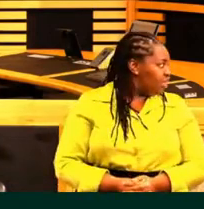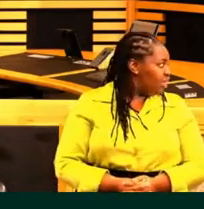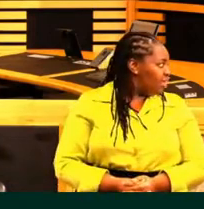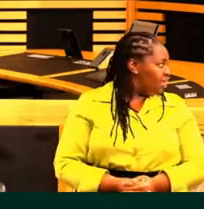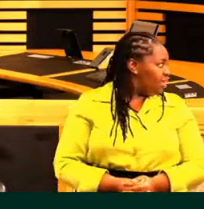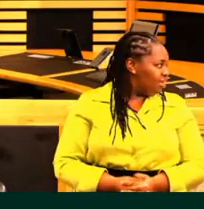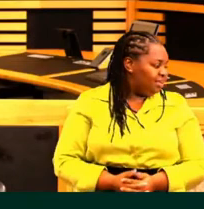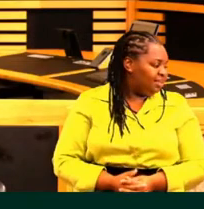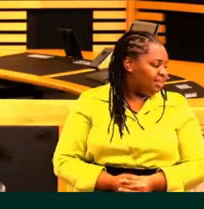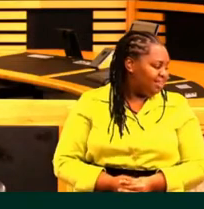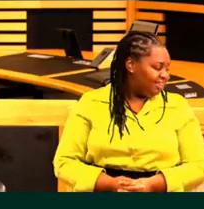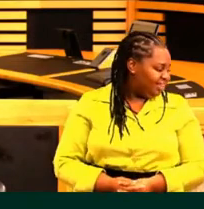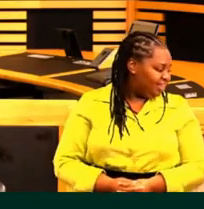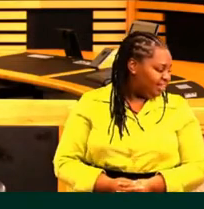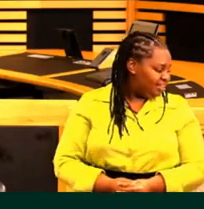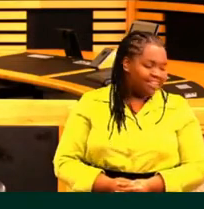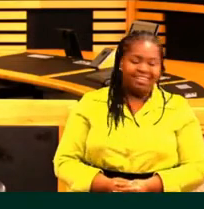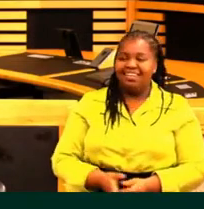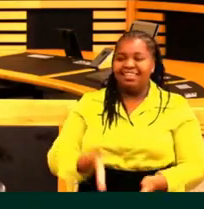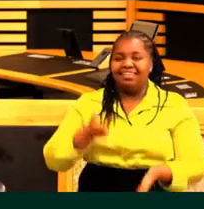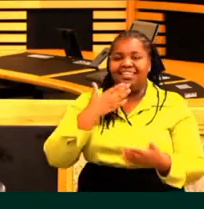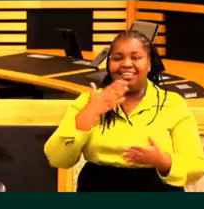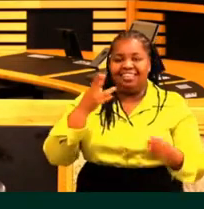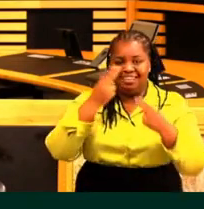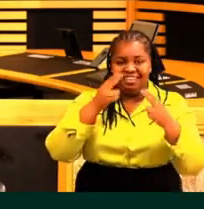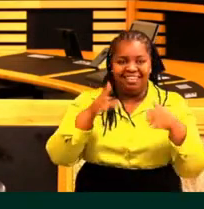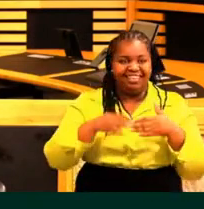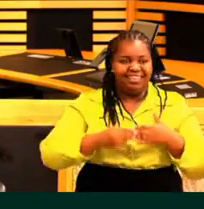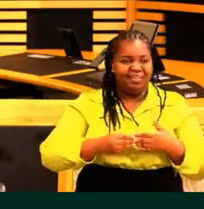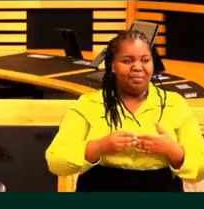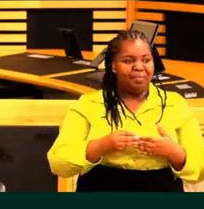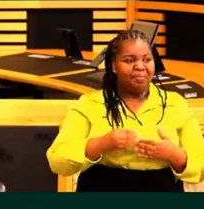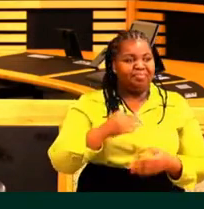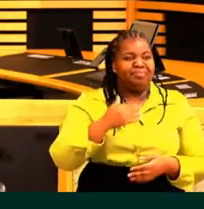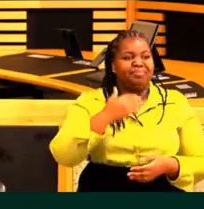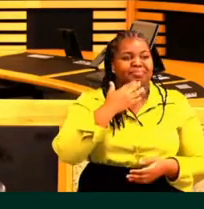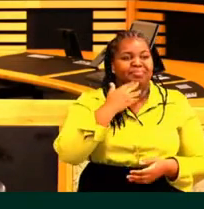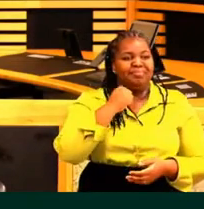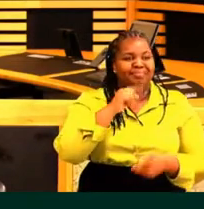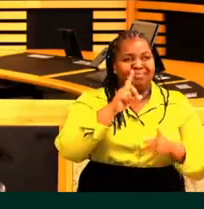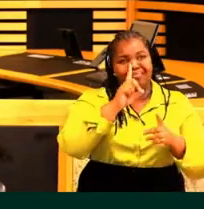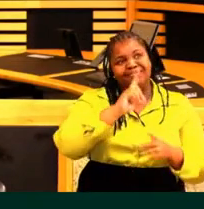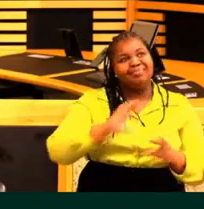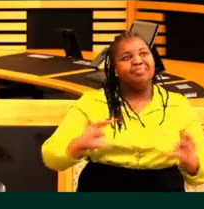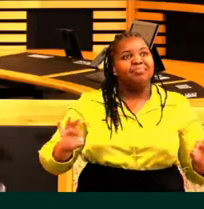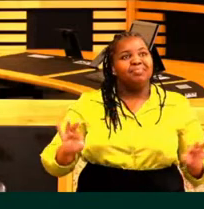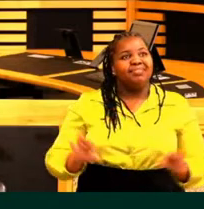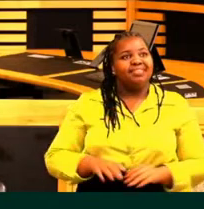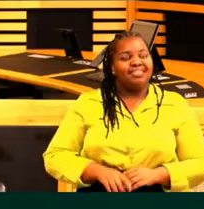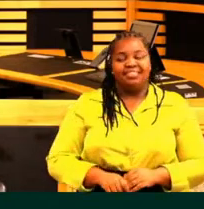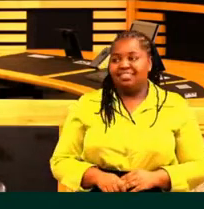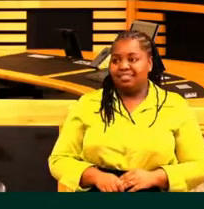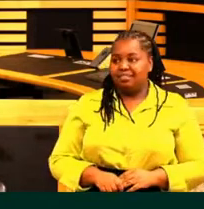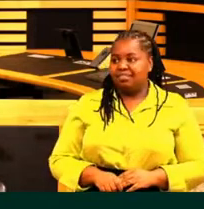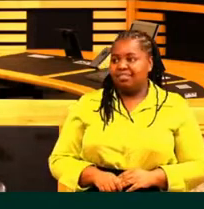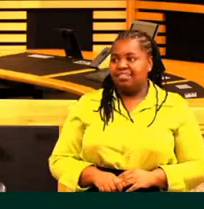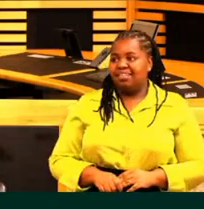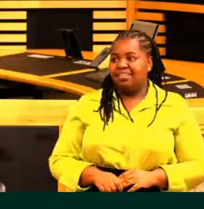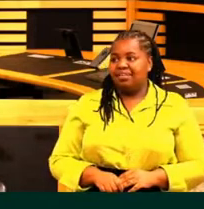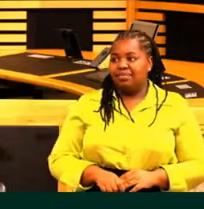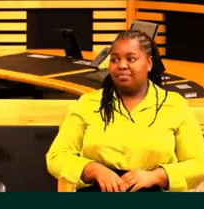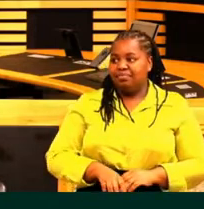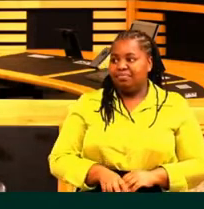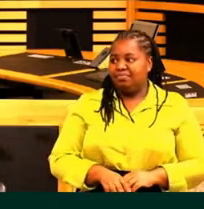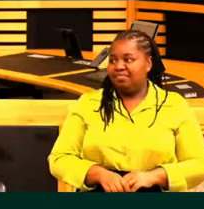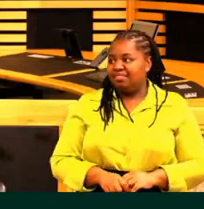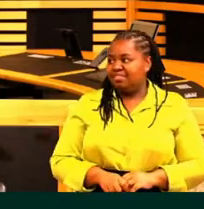thank you honored members may we are may we remain silent at the gallery the session is